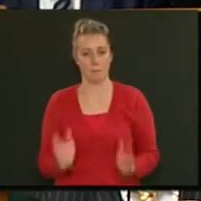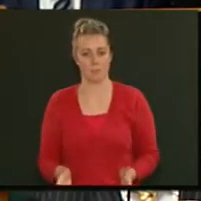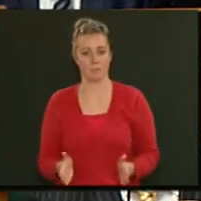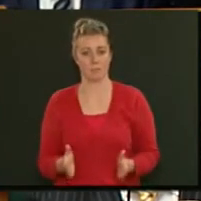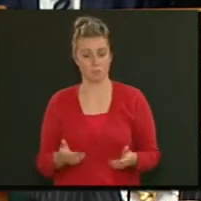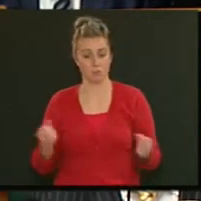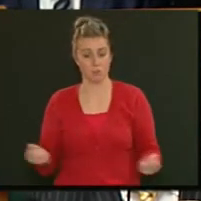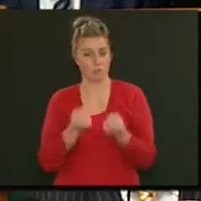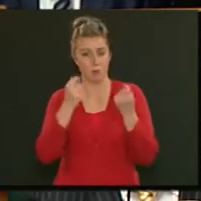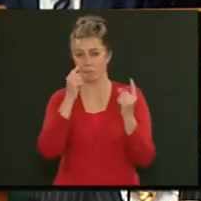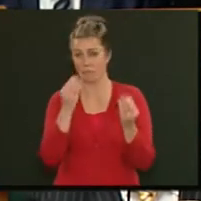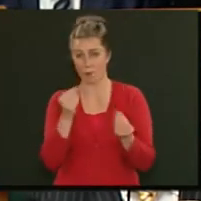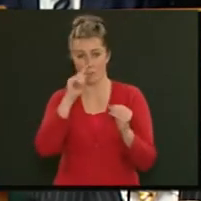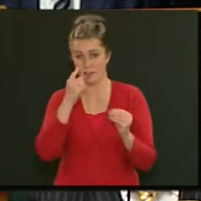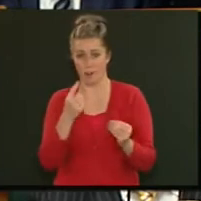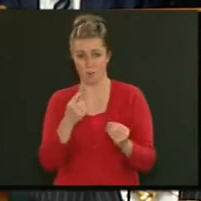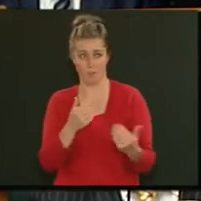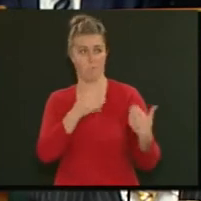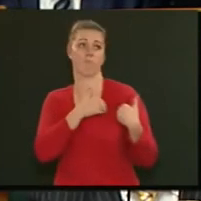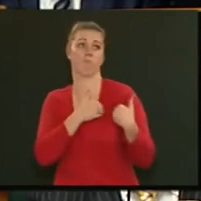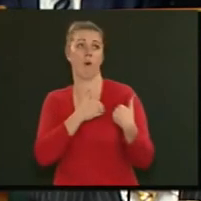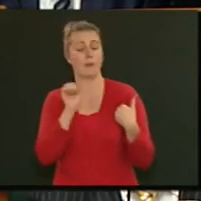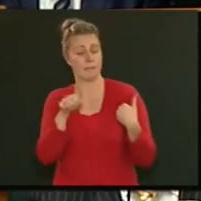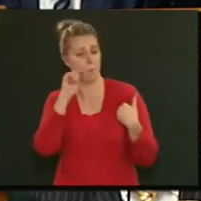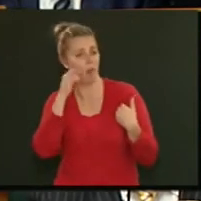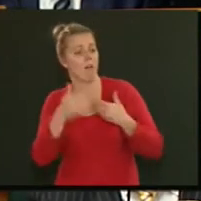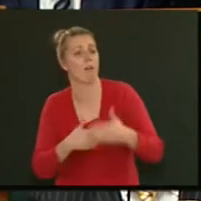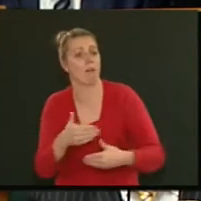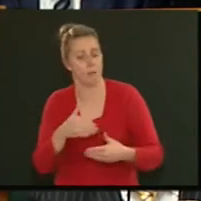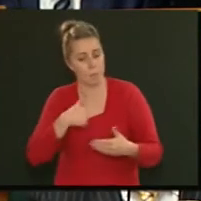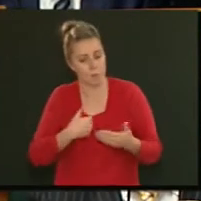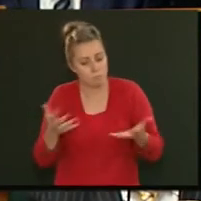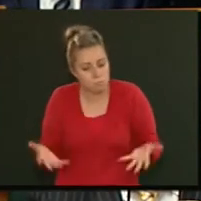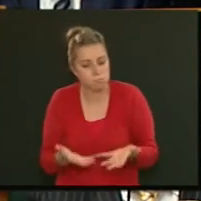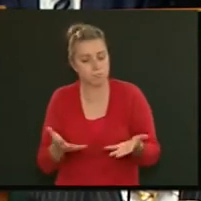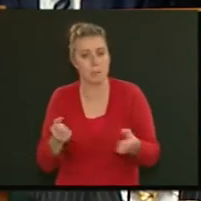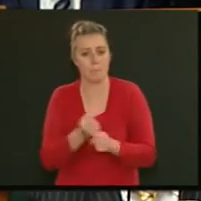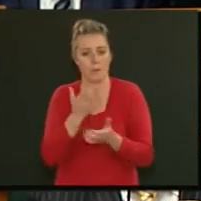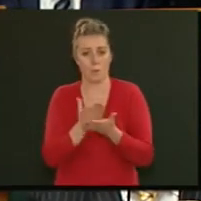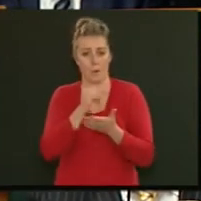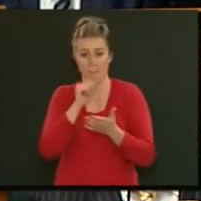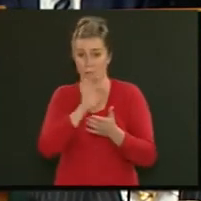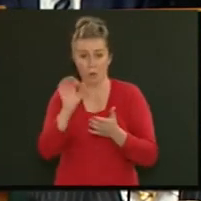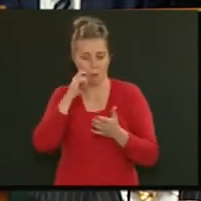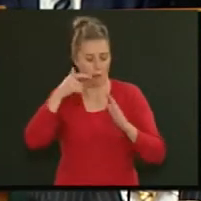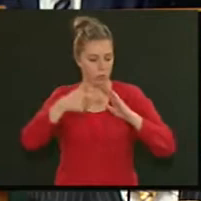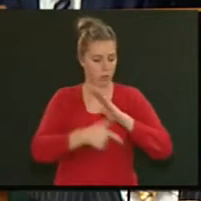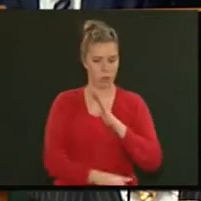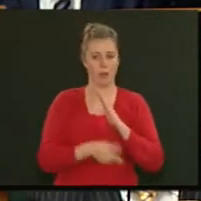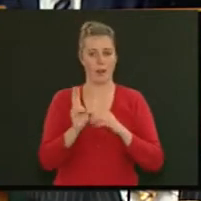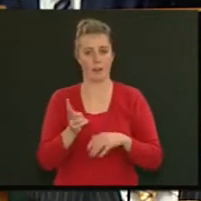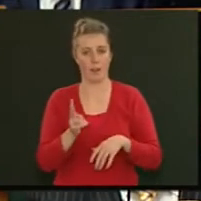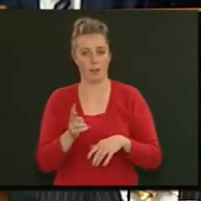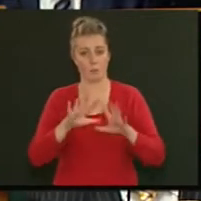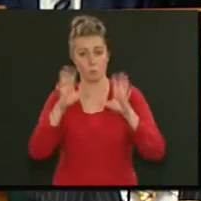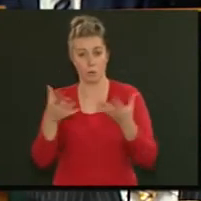economy can never be taken for granted. It must be nurtured and worked on, or it will quickly go backwards. While the world economy